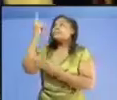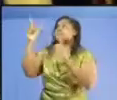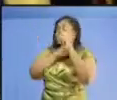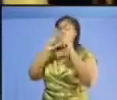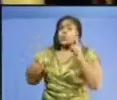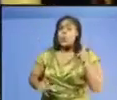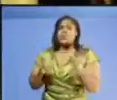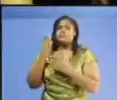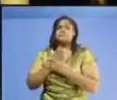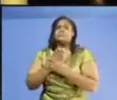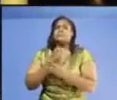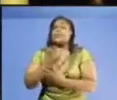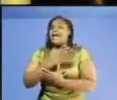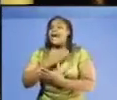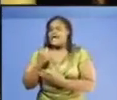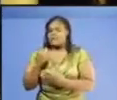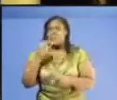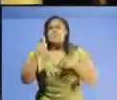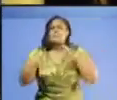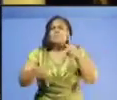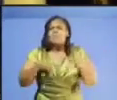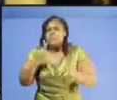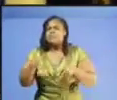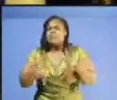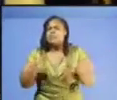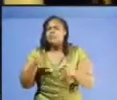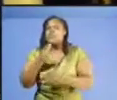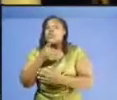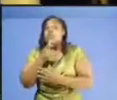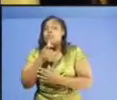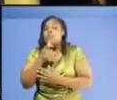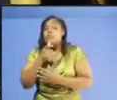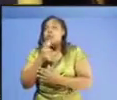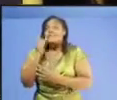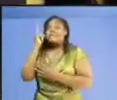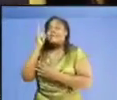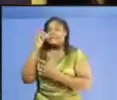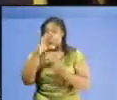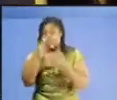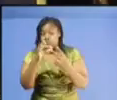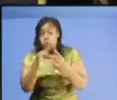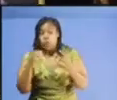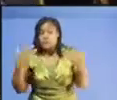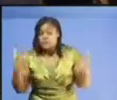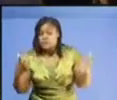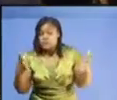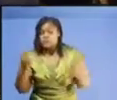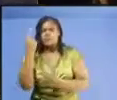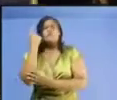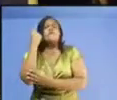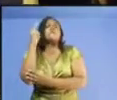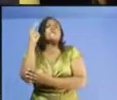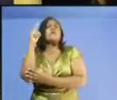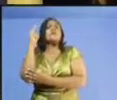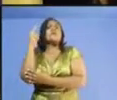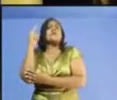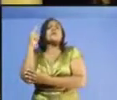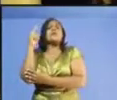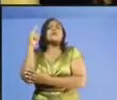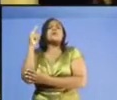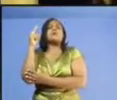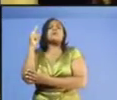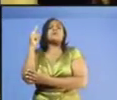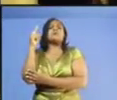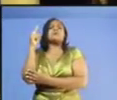Lord, and the people whom he has chosen for